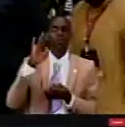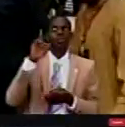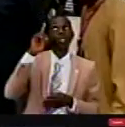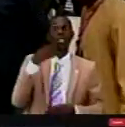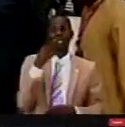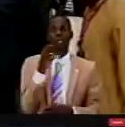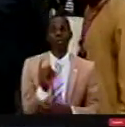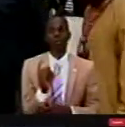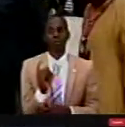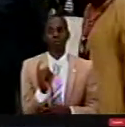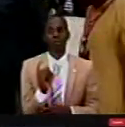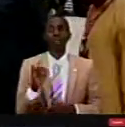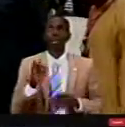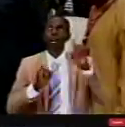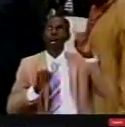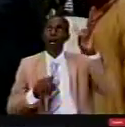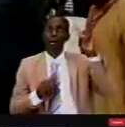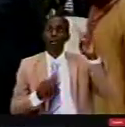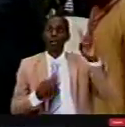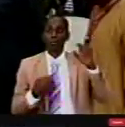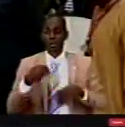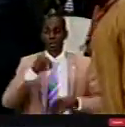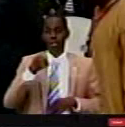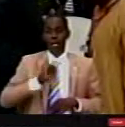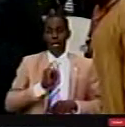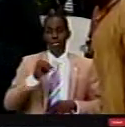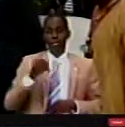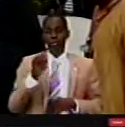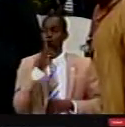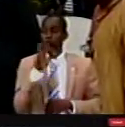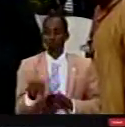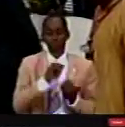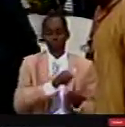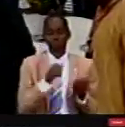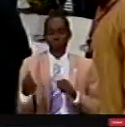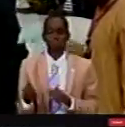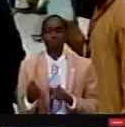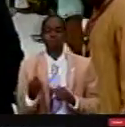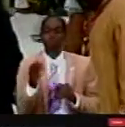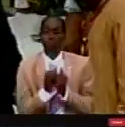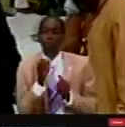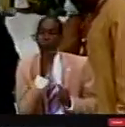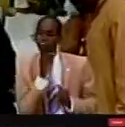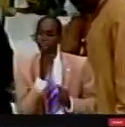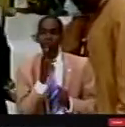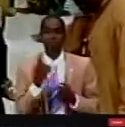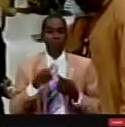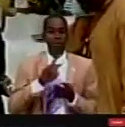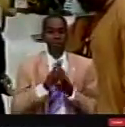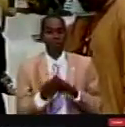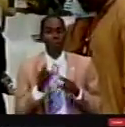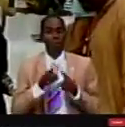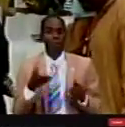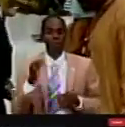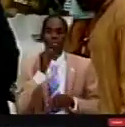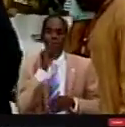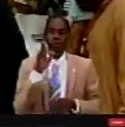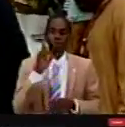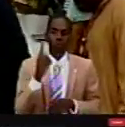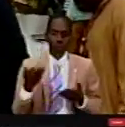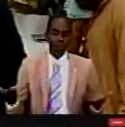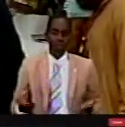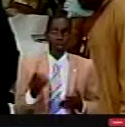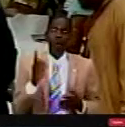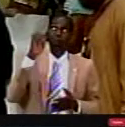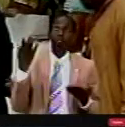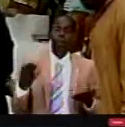with water unto his repentance but there is one here greater higher much here than I am he will